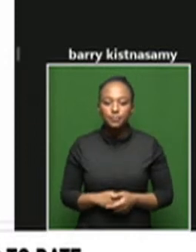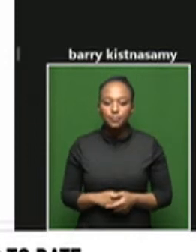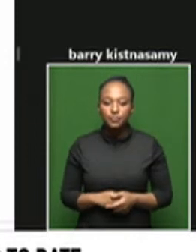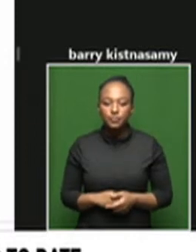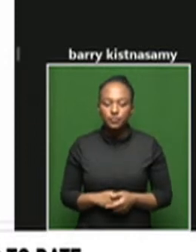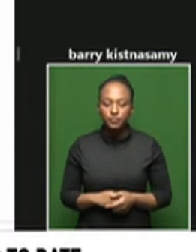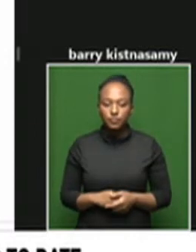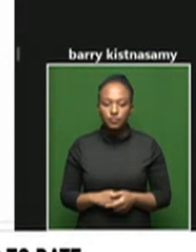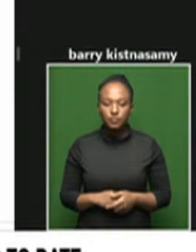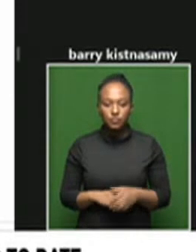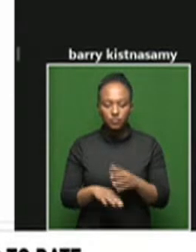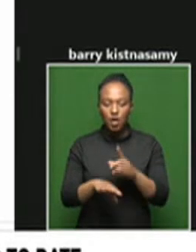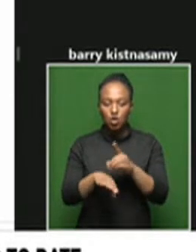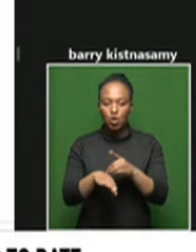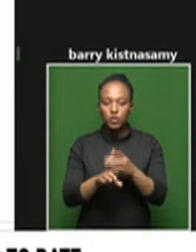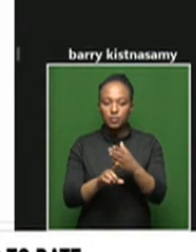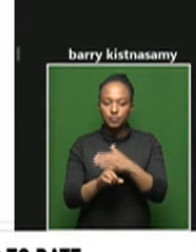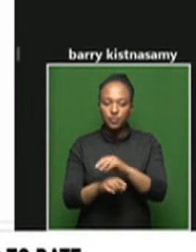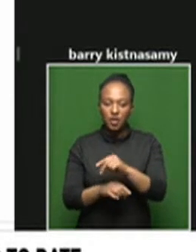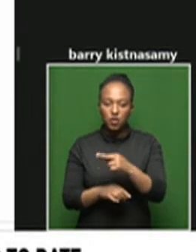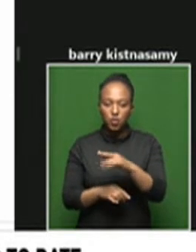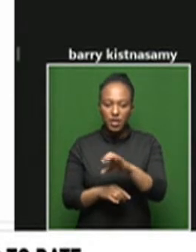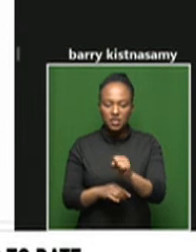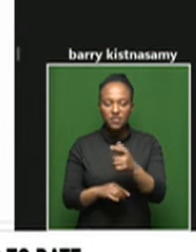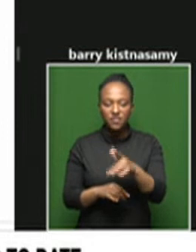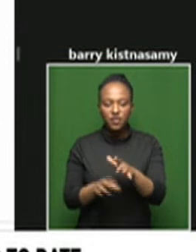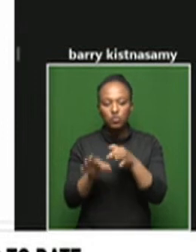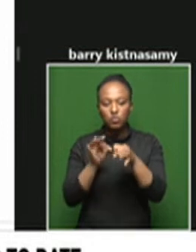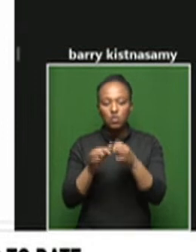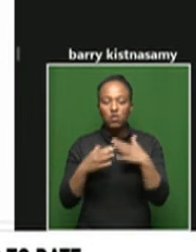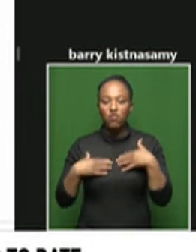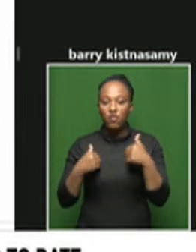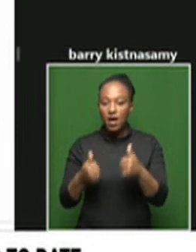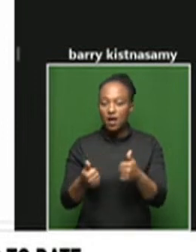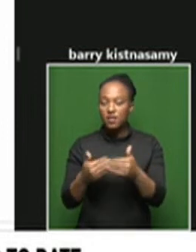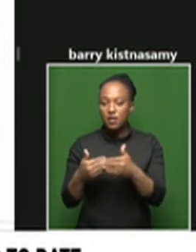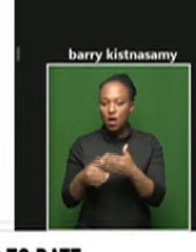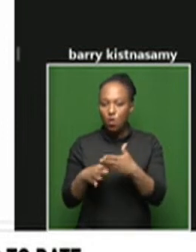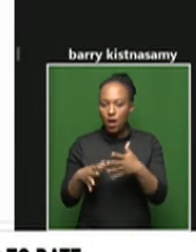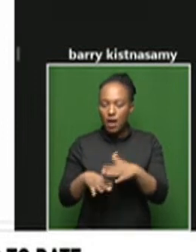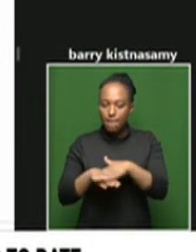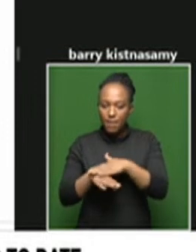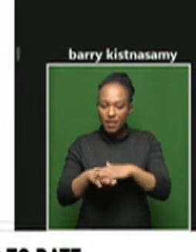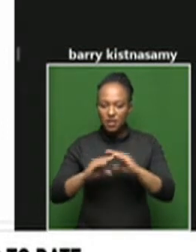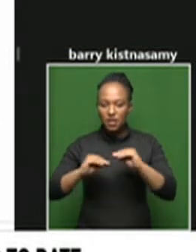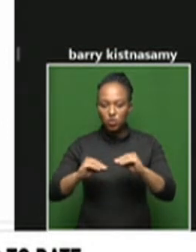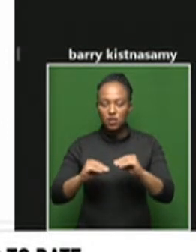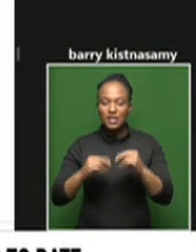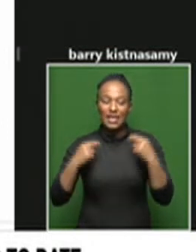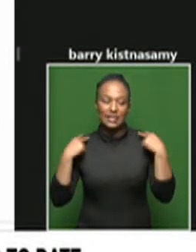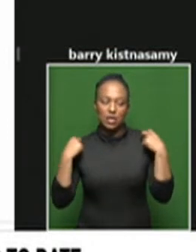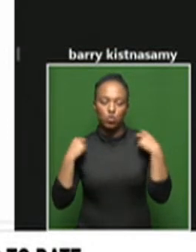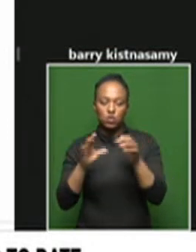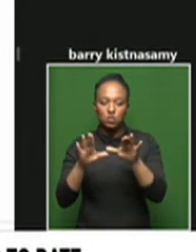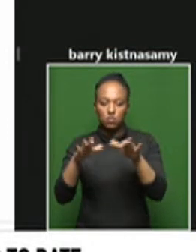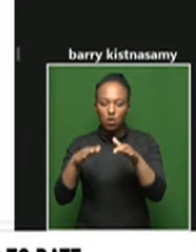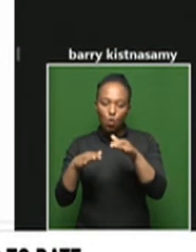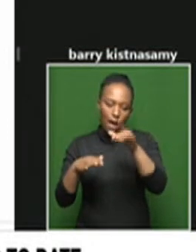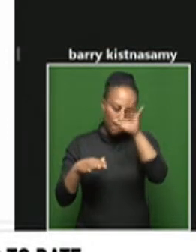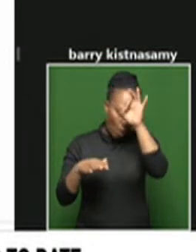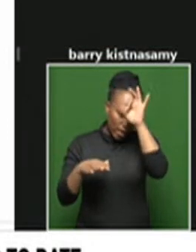Dr. Crisp has covered the special program covering health workers, basic education, security cluster, and the public service.